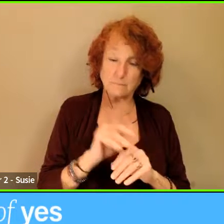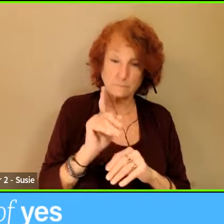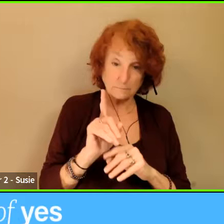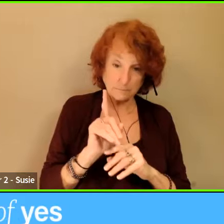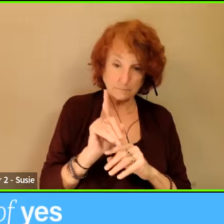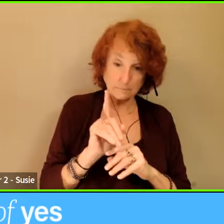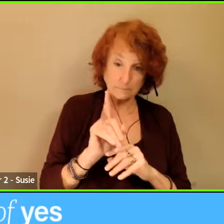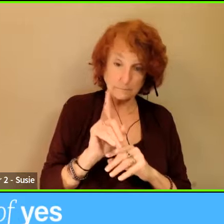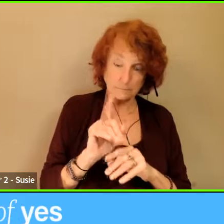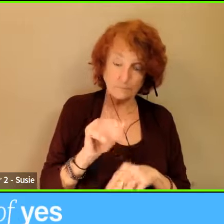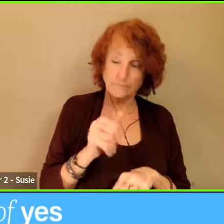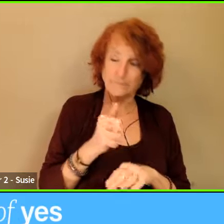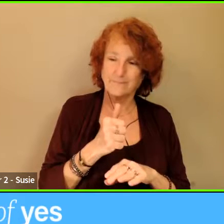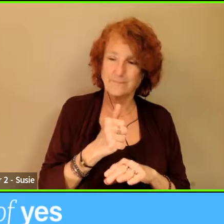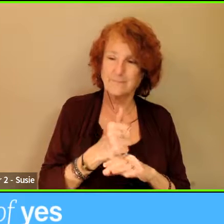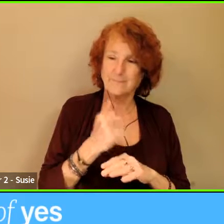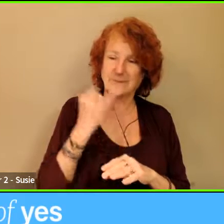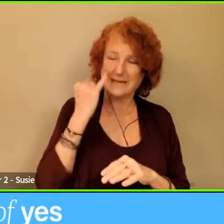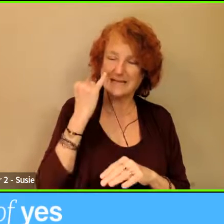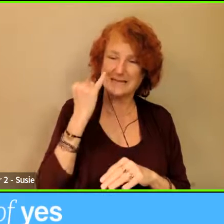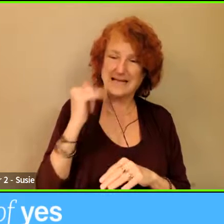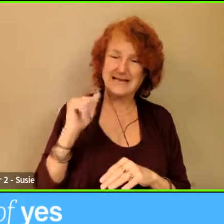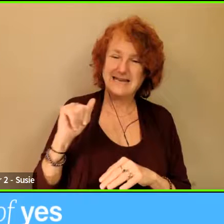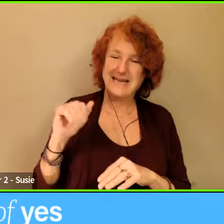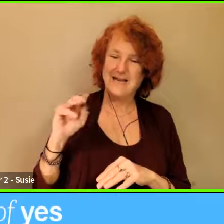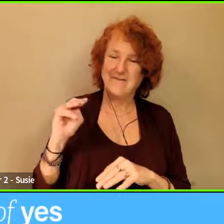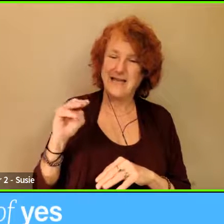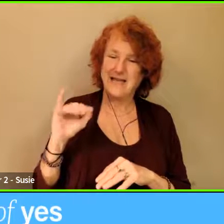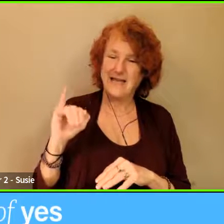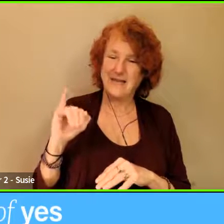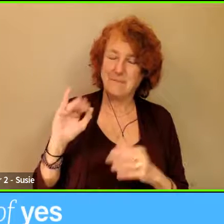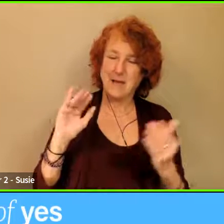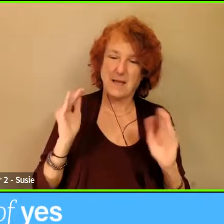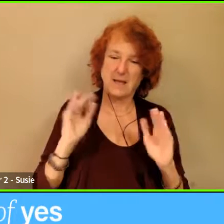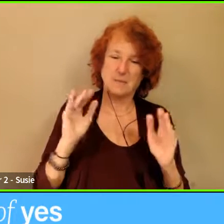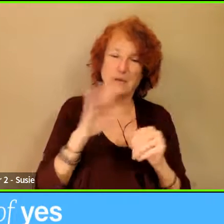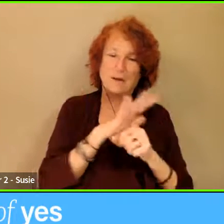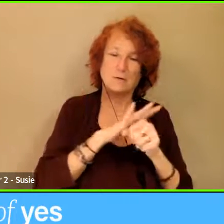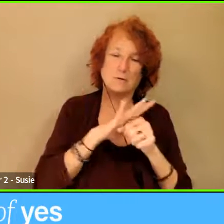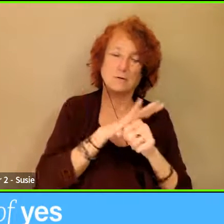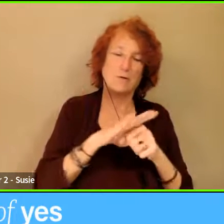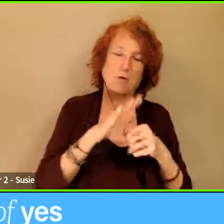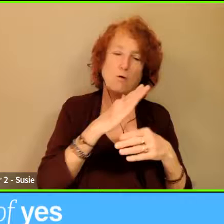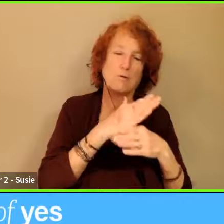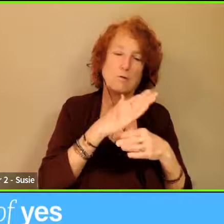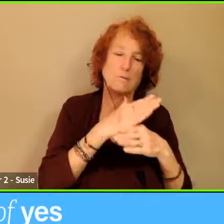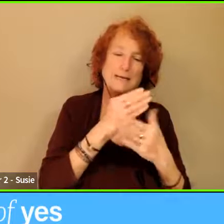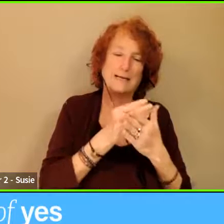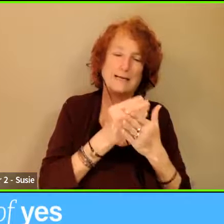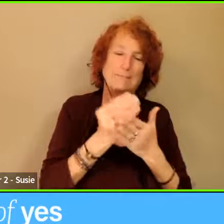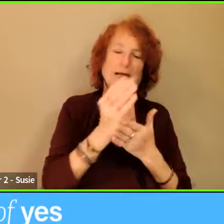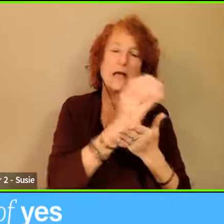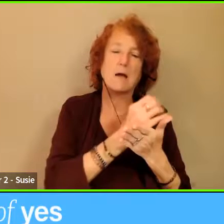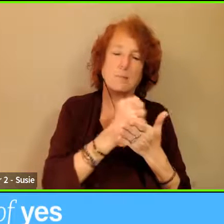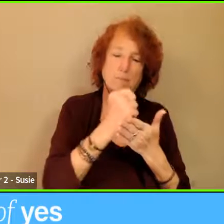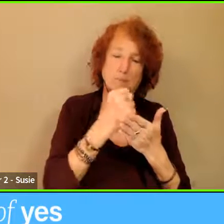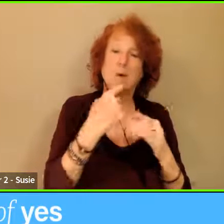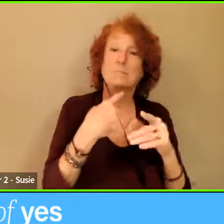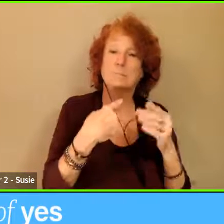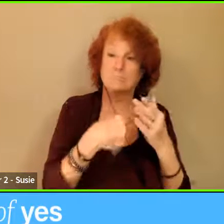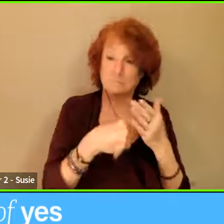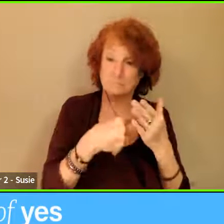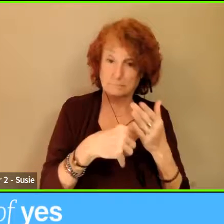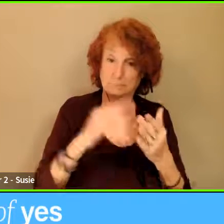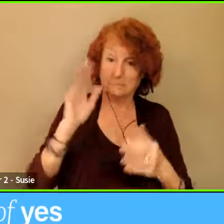really based around like the idea of AMI versus local medium income. We talked about this earlier, but